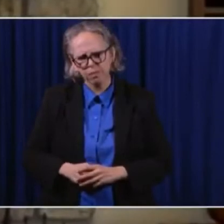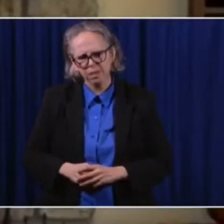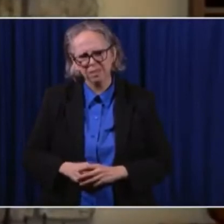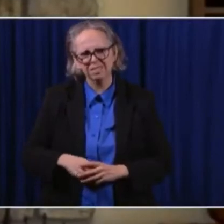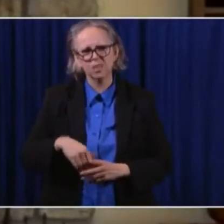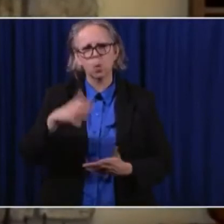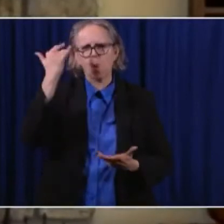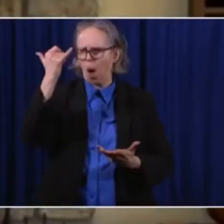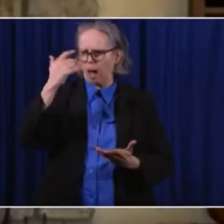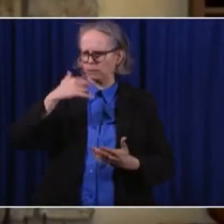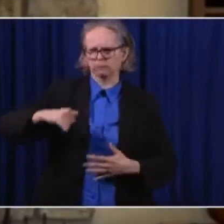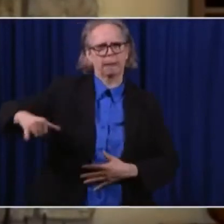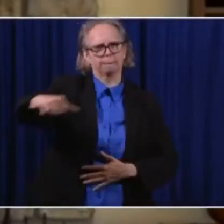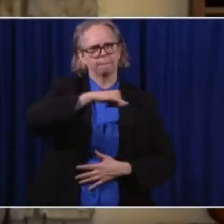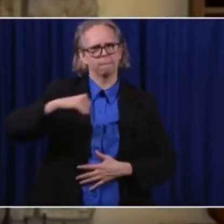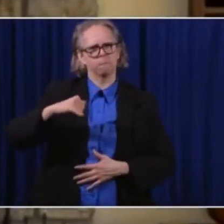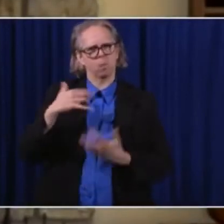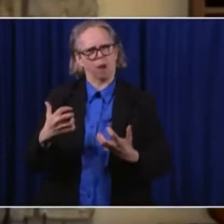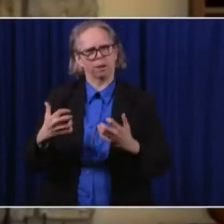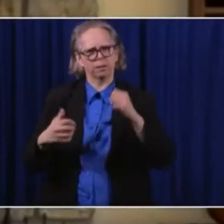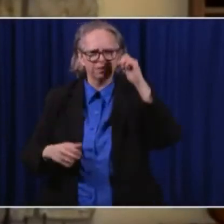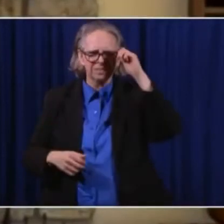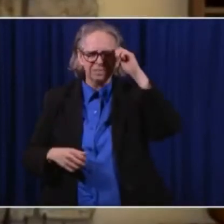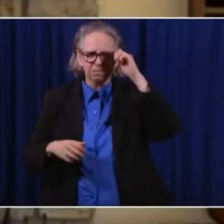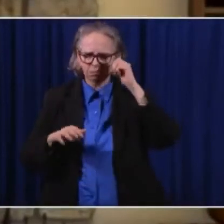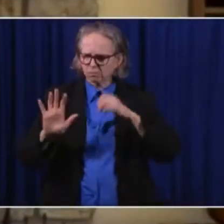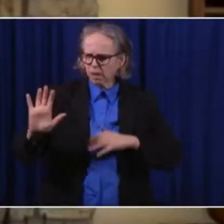is to making sure that there's a safe work environment.